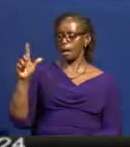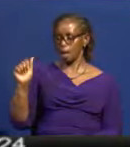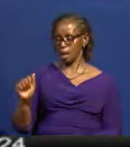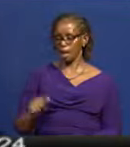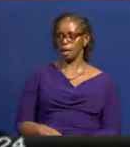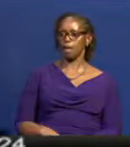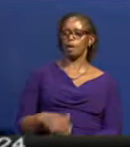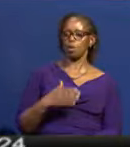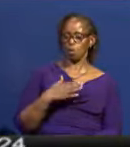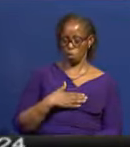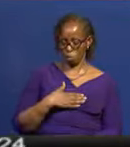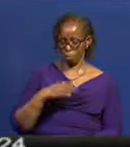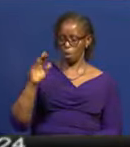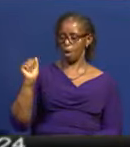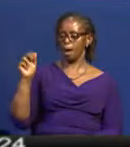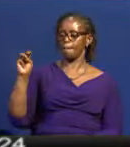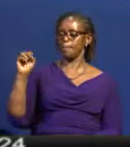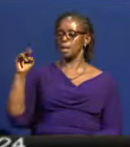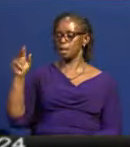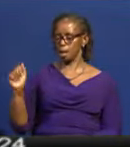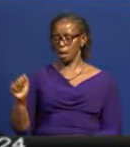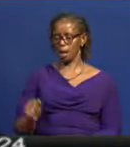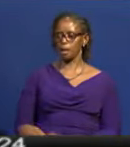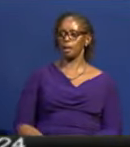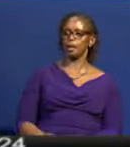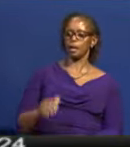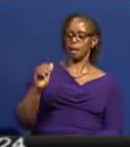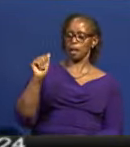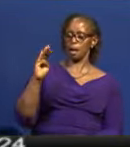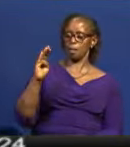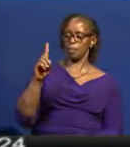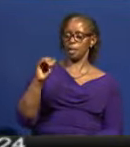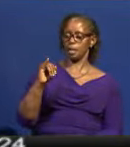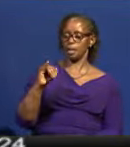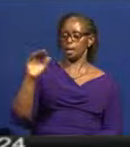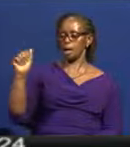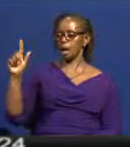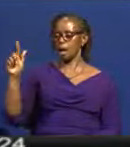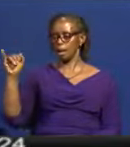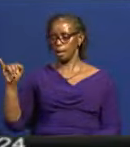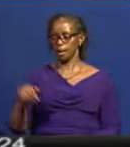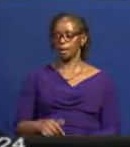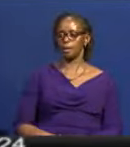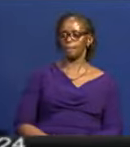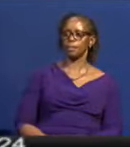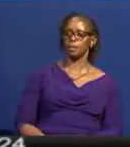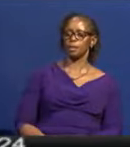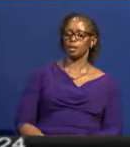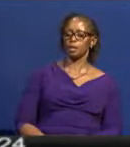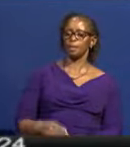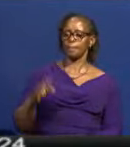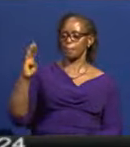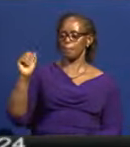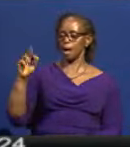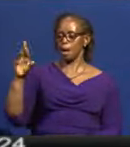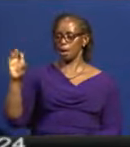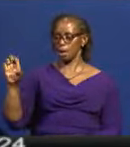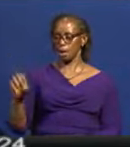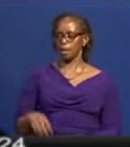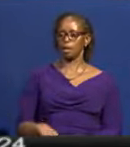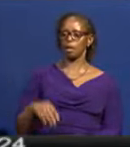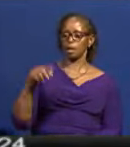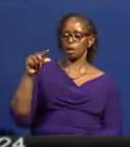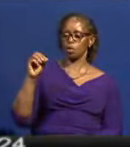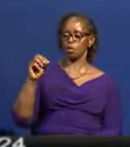Amina Dika, Abdi Ali Abdi, Hussein Abdi Bare, Gonzi